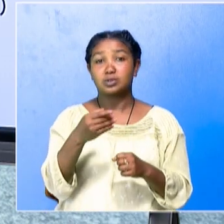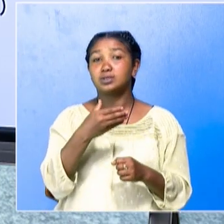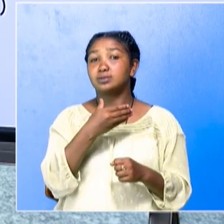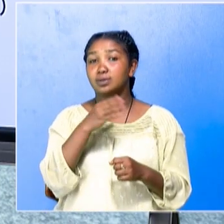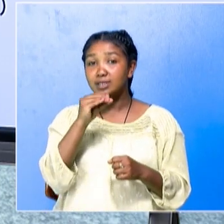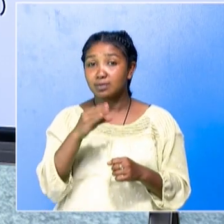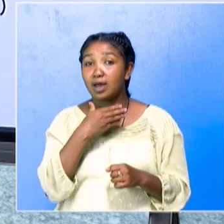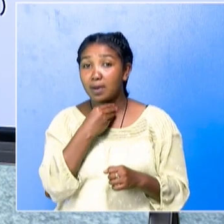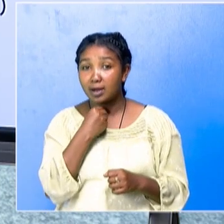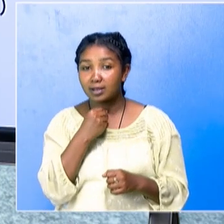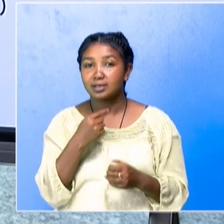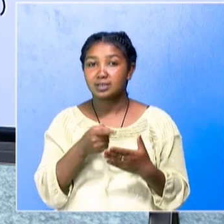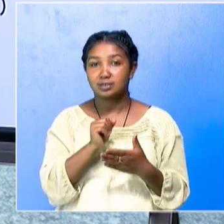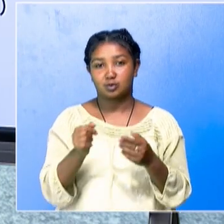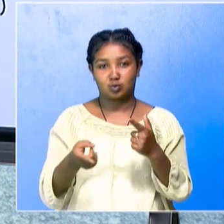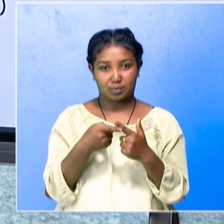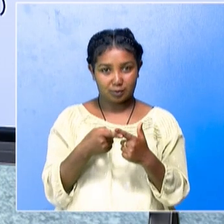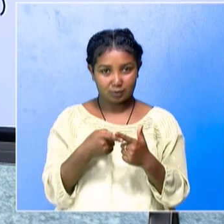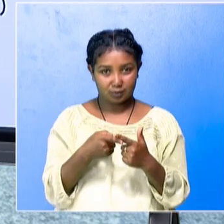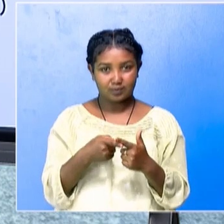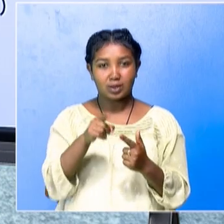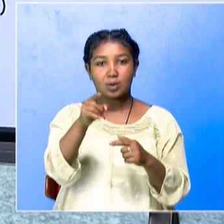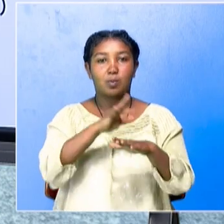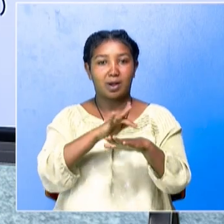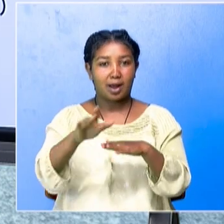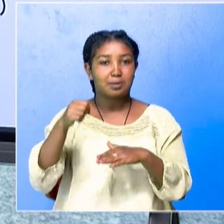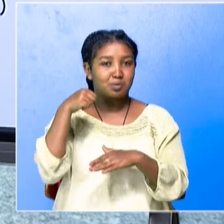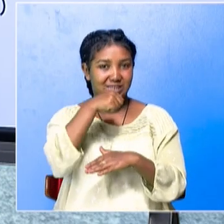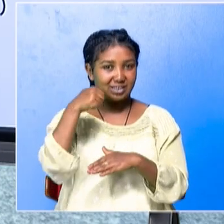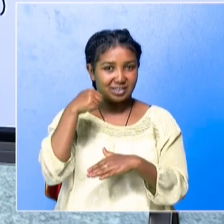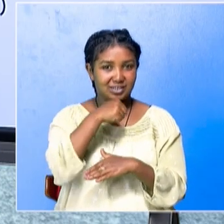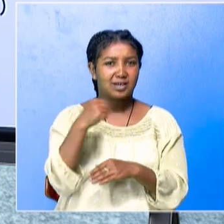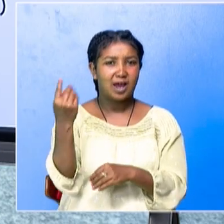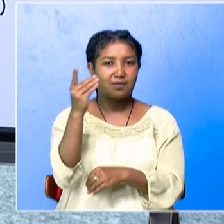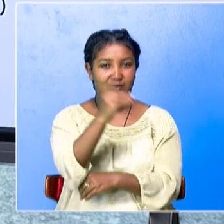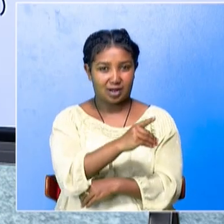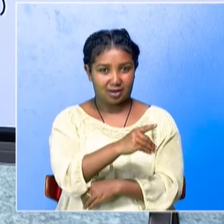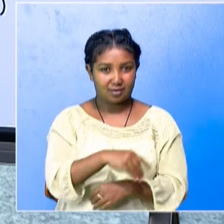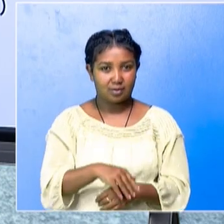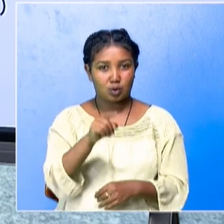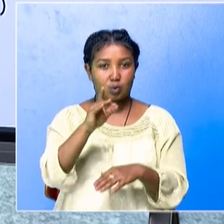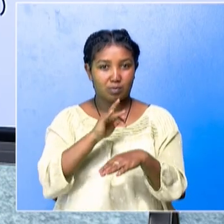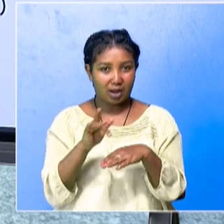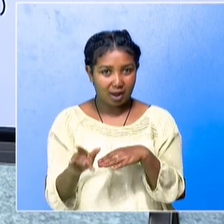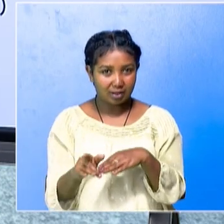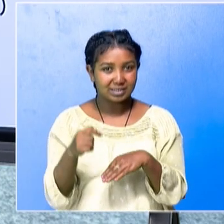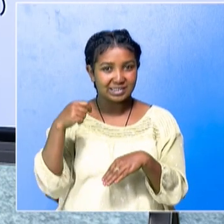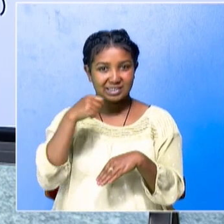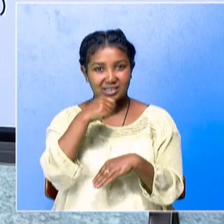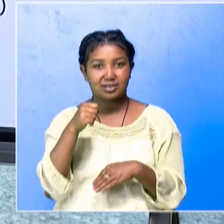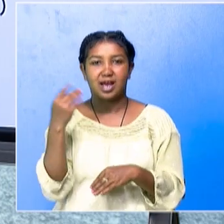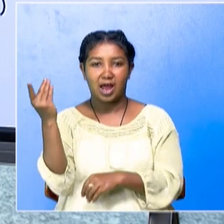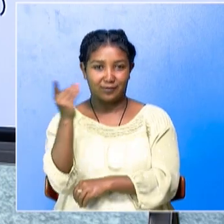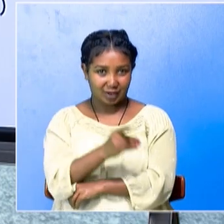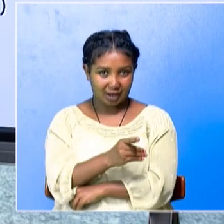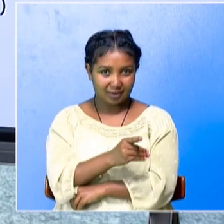Amharic? Here is question number 2. You blank brush your teeth every day. You blank your teeth